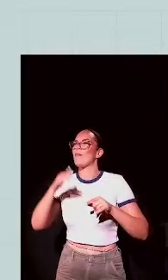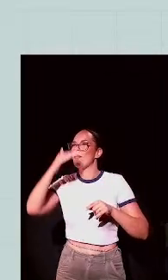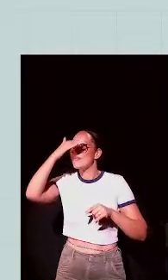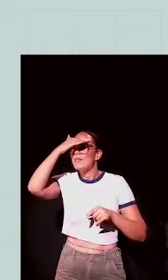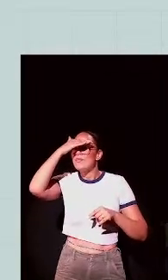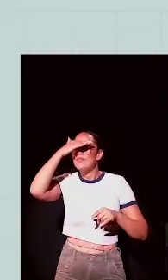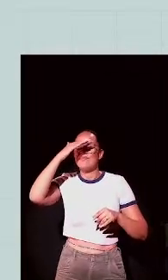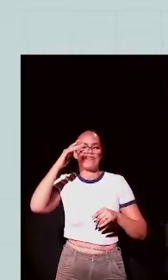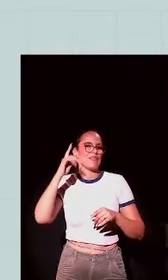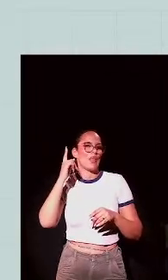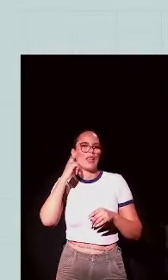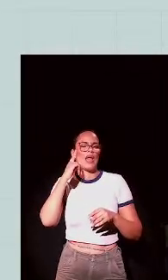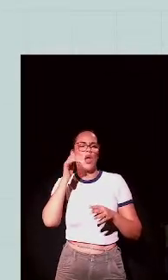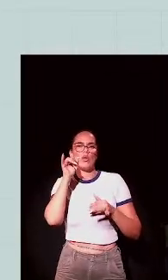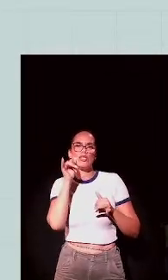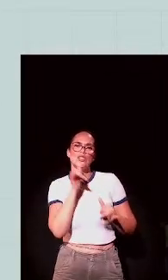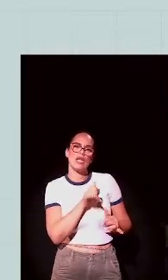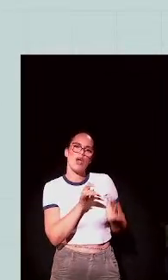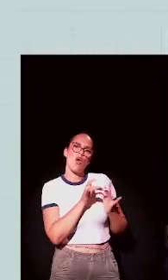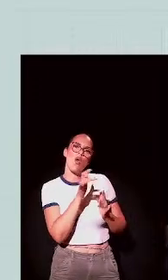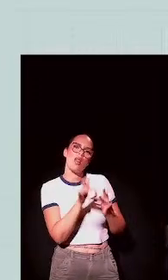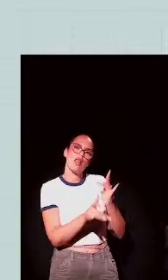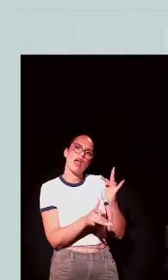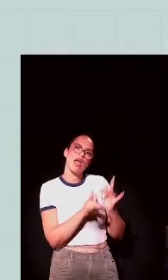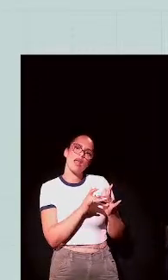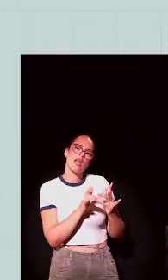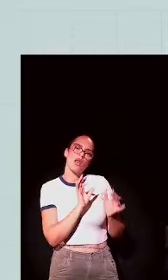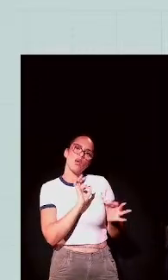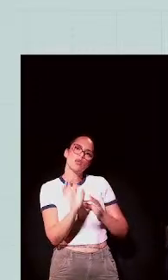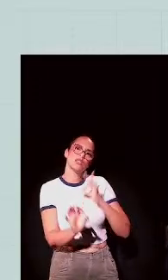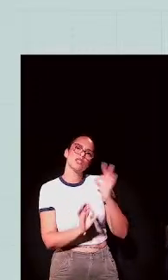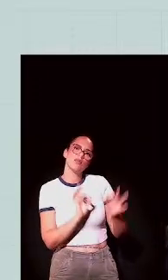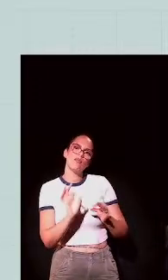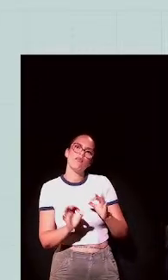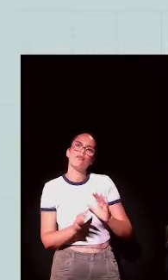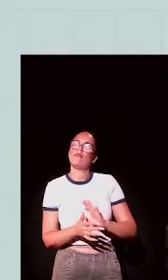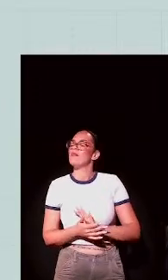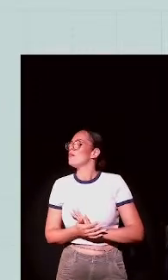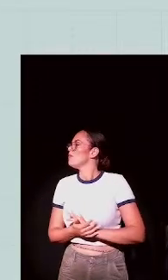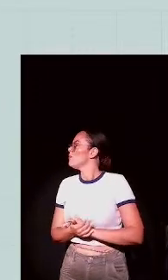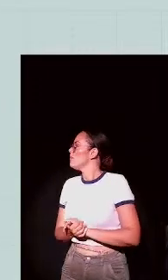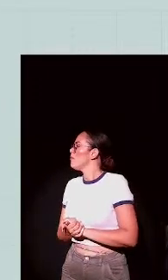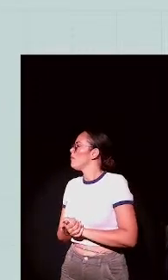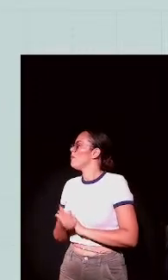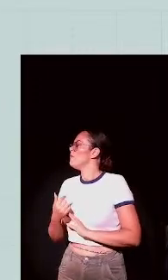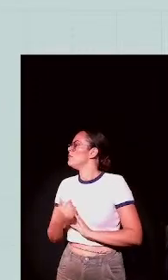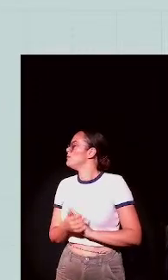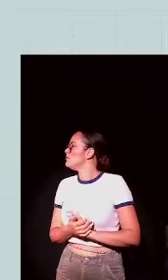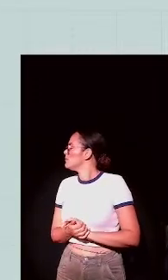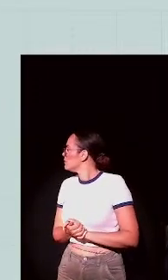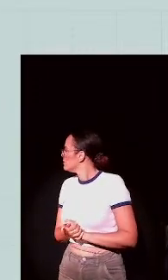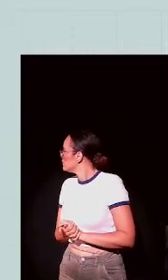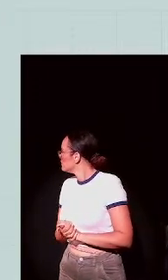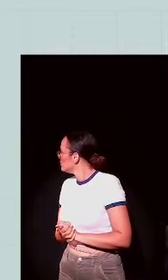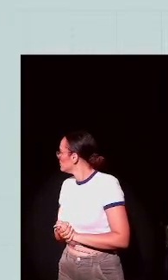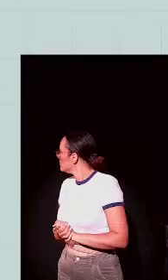Let me just check if there are any online. I don't think so. So, actually, I have a question, Matt, really about